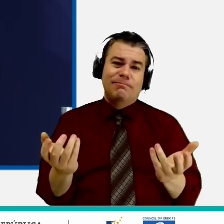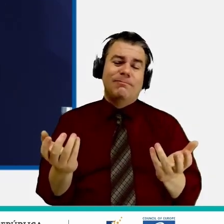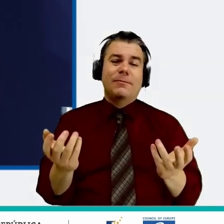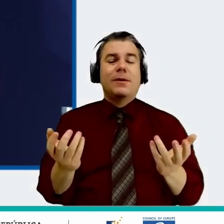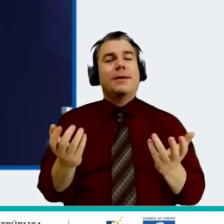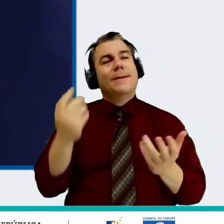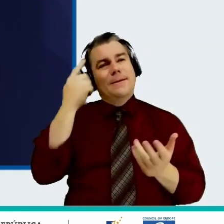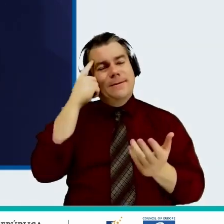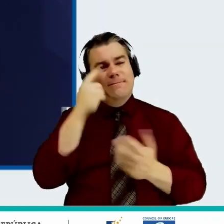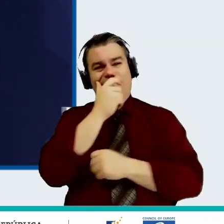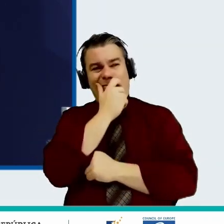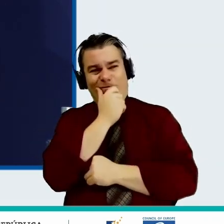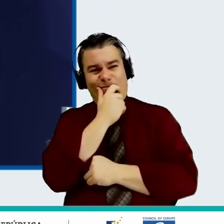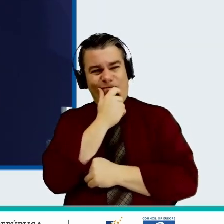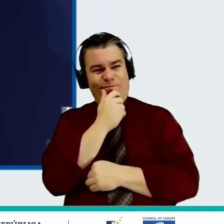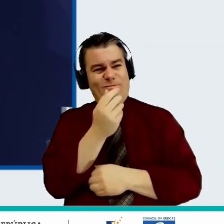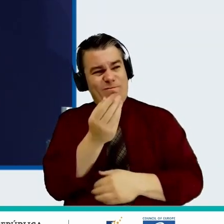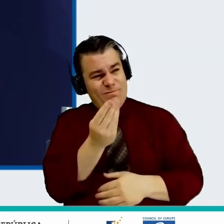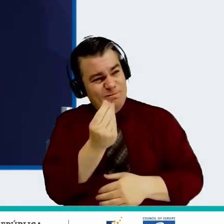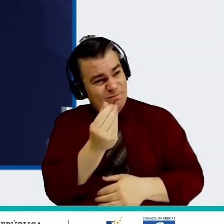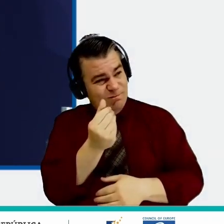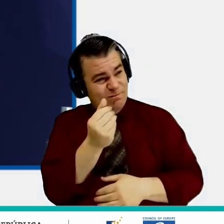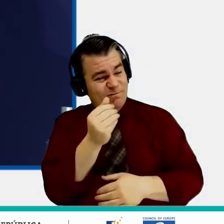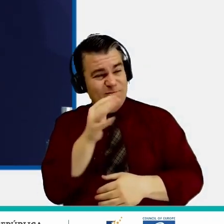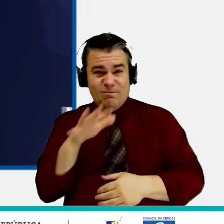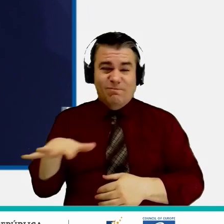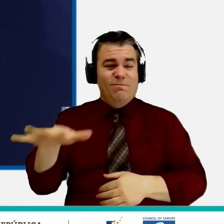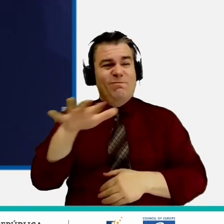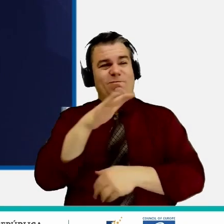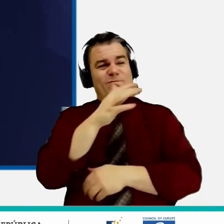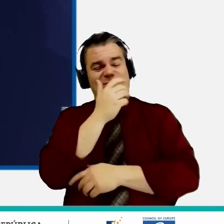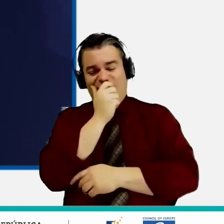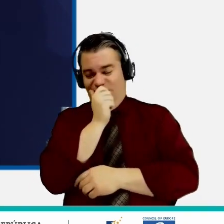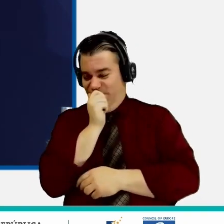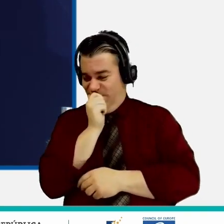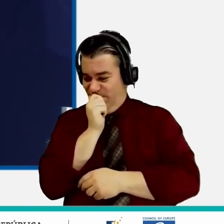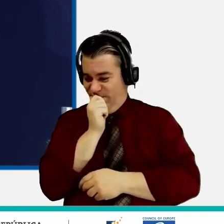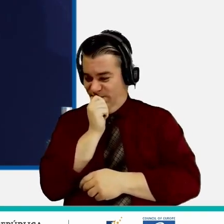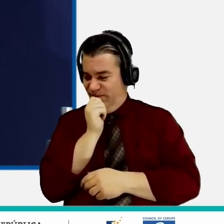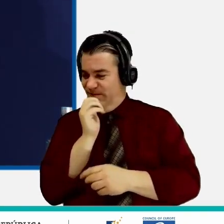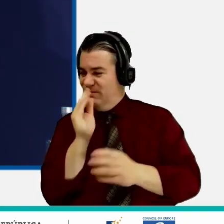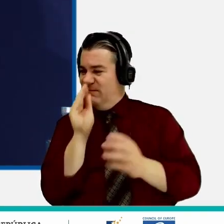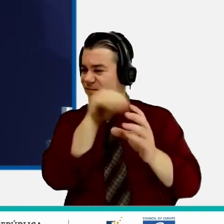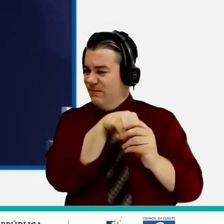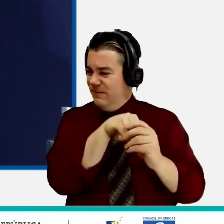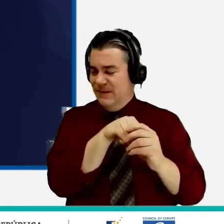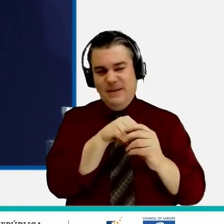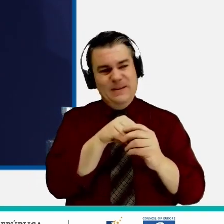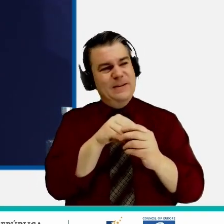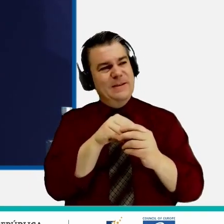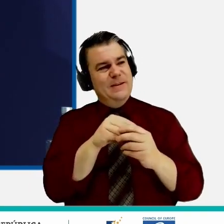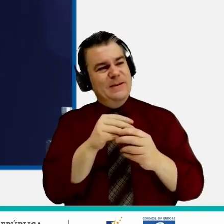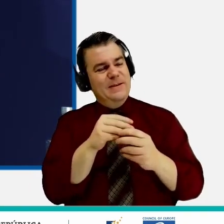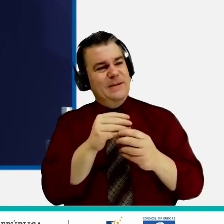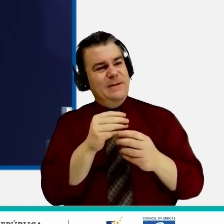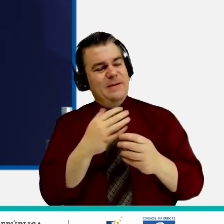questioning the whole economic system in the end, like how can we put back values that are really important for our